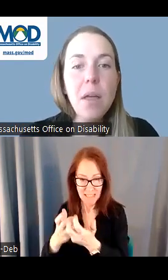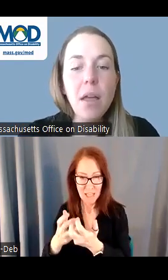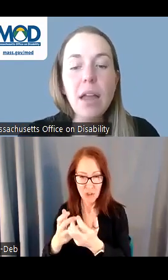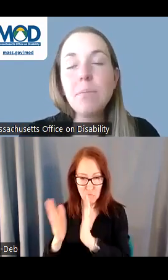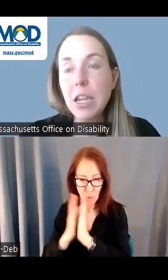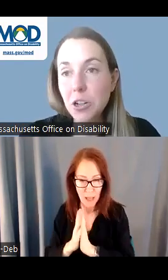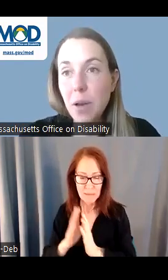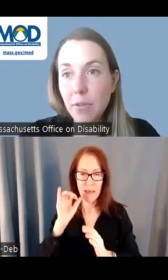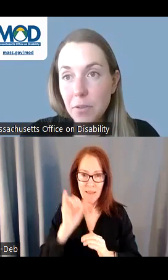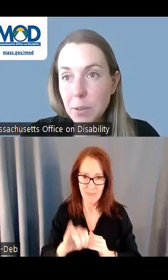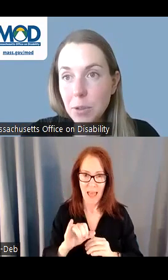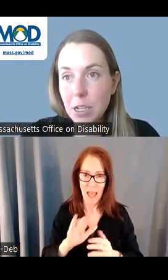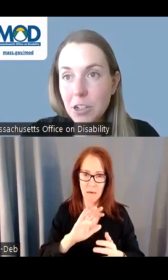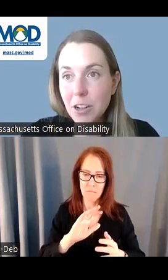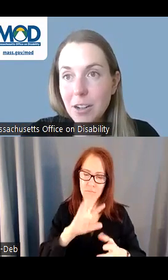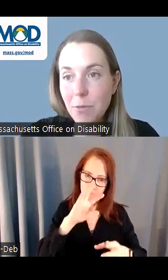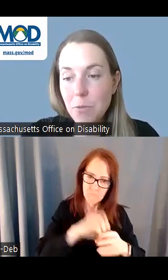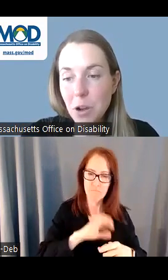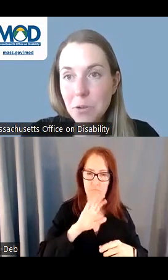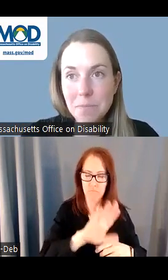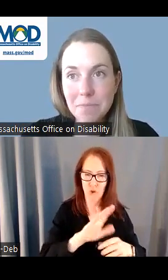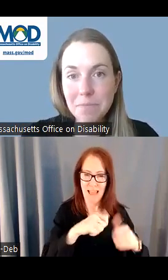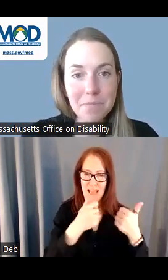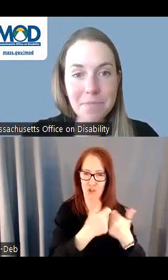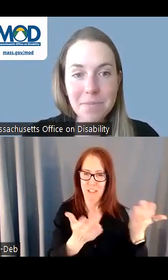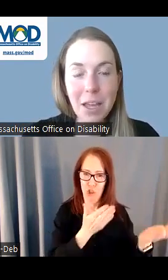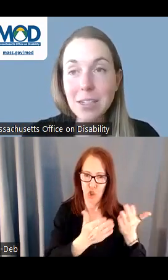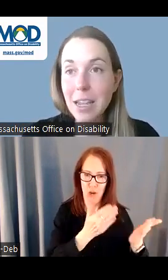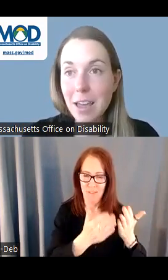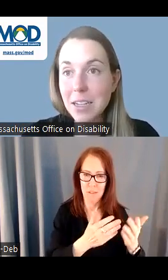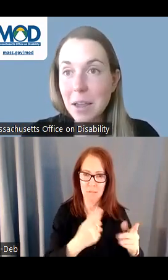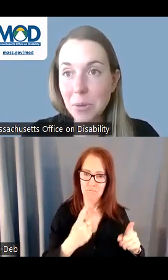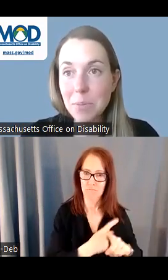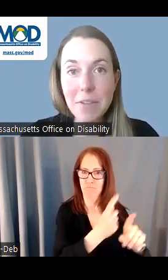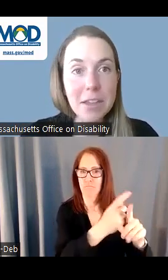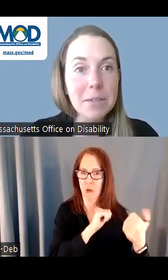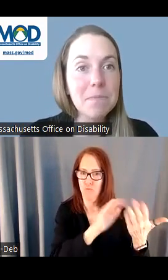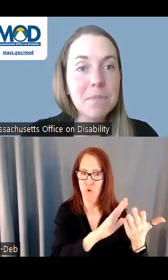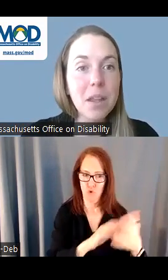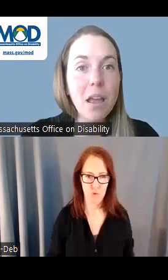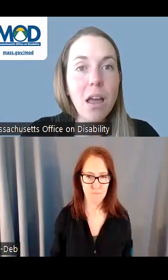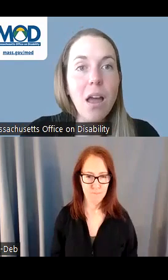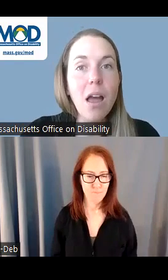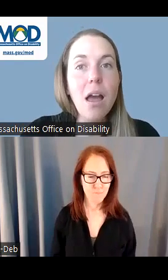And make sure you have a grievance procedure if you don't. I'll say that until I'm blue in my face.